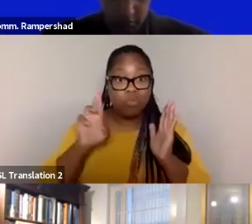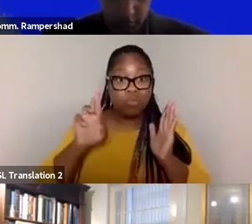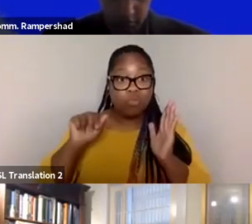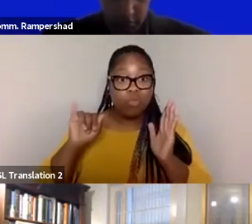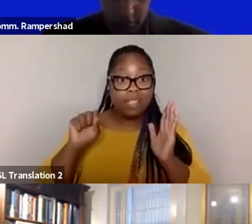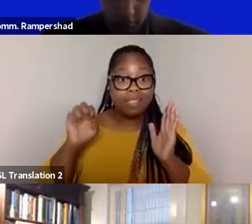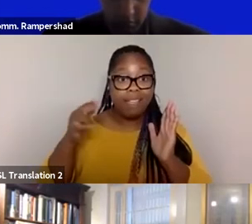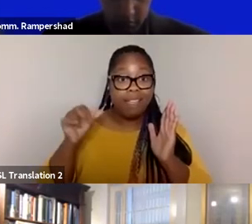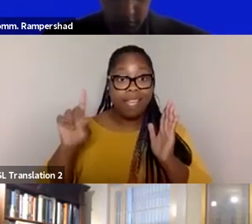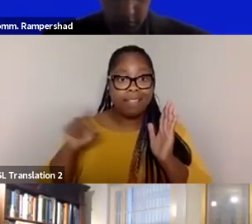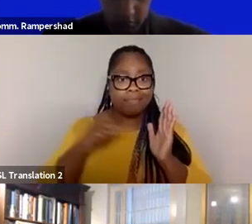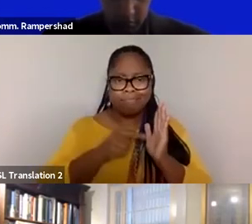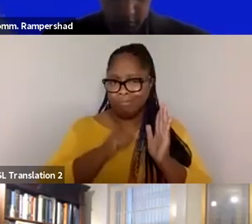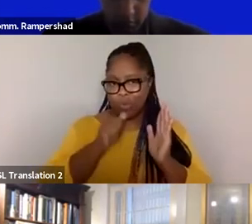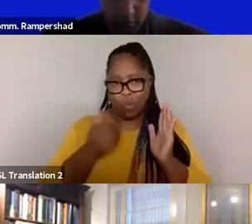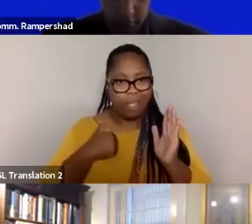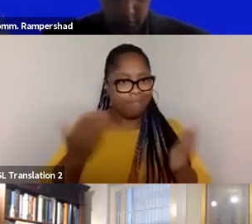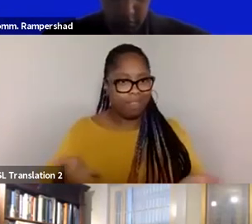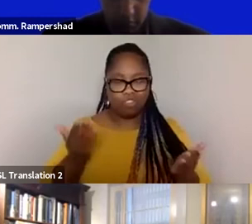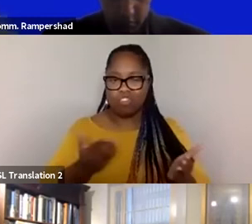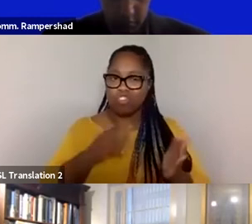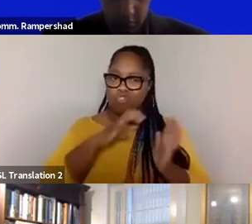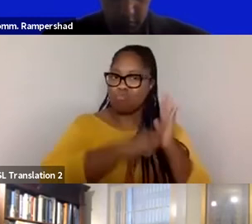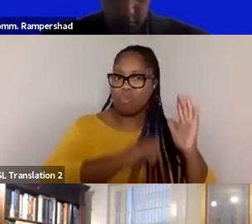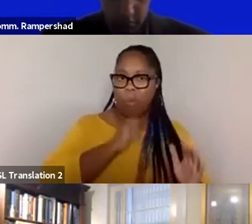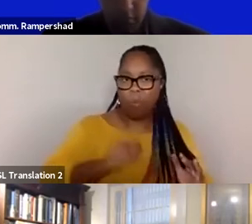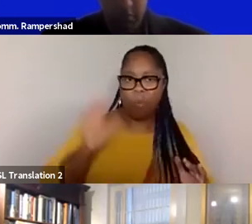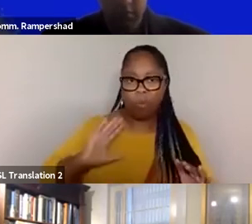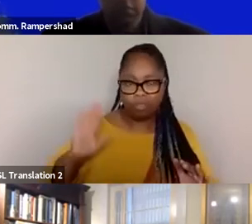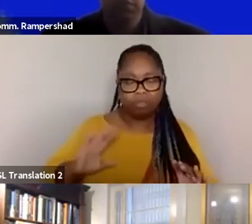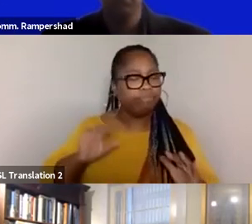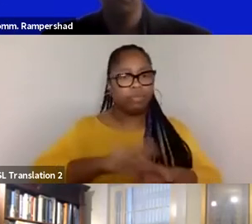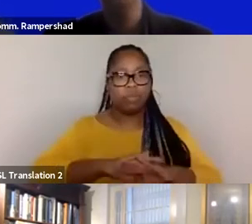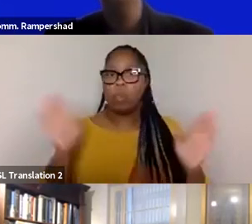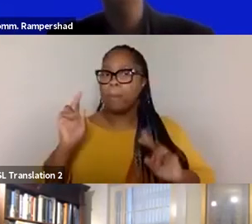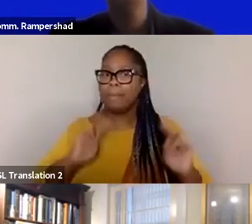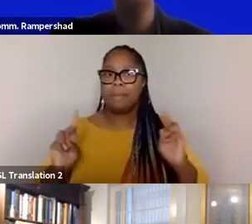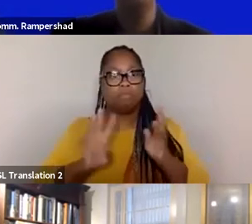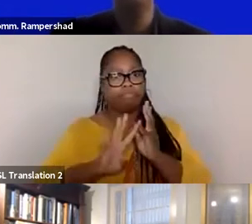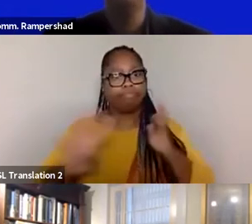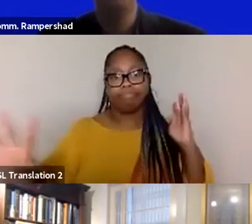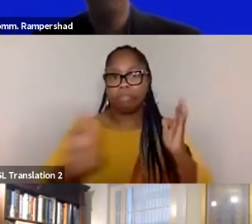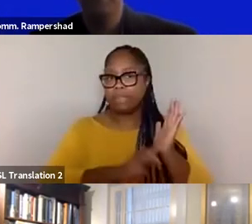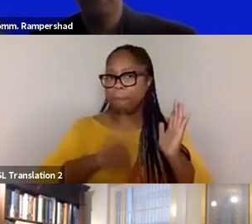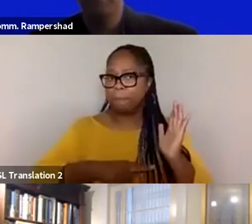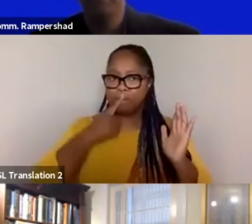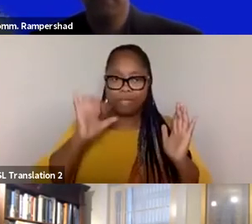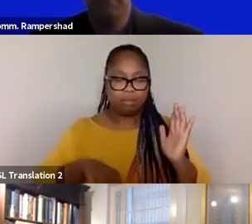Okay. But we don't have any further folks in the registration.